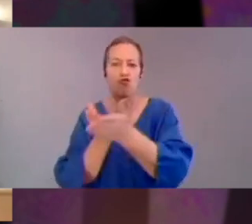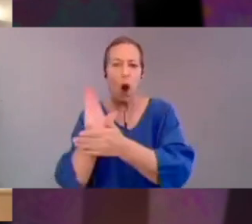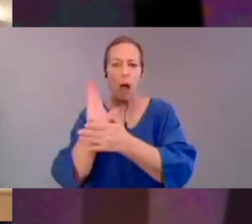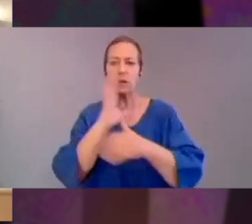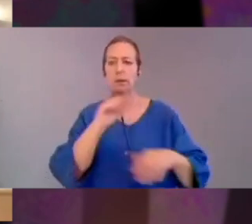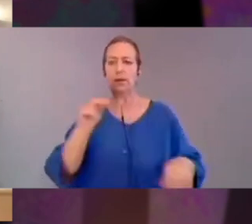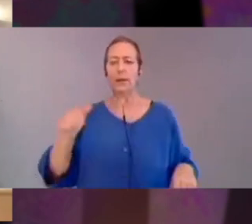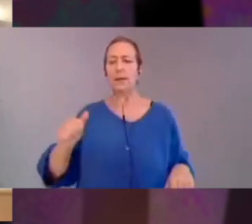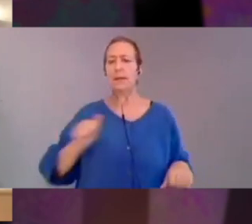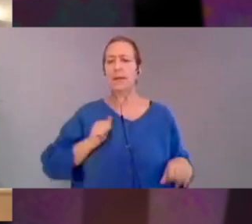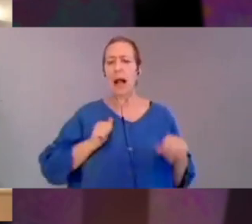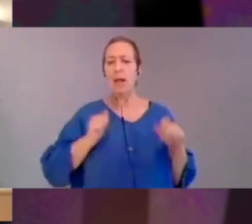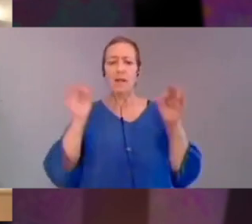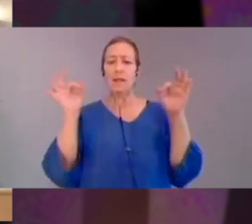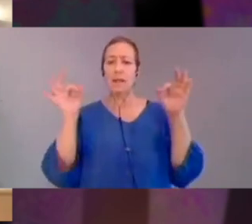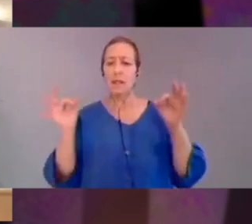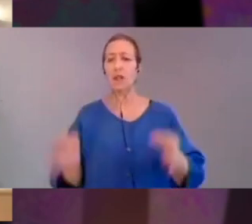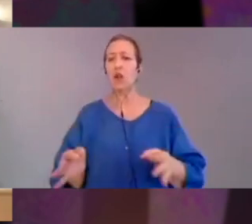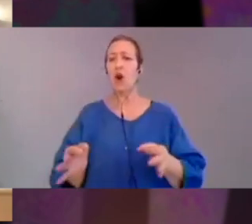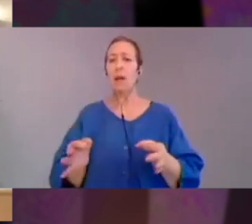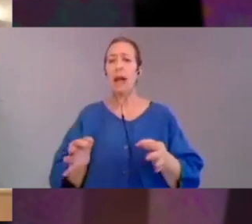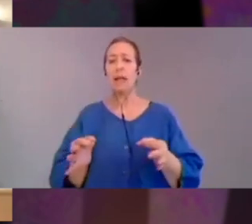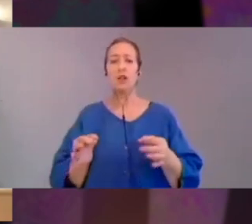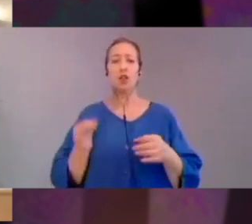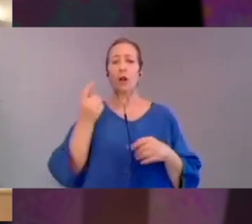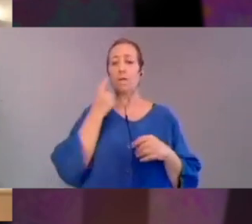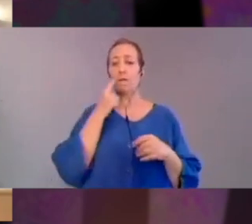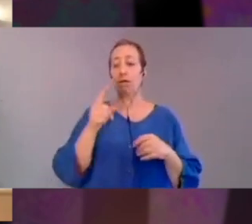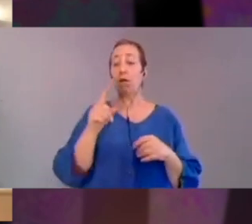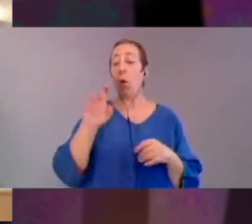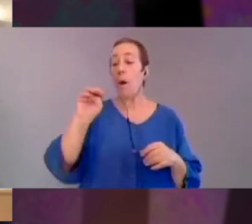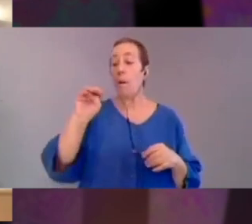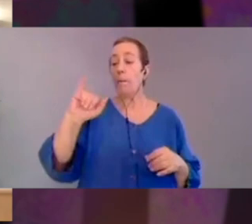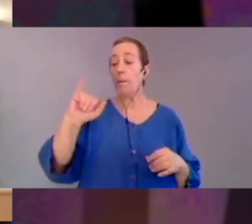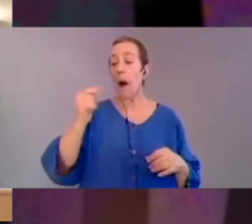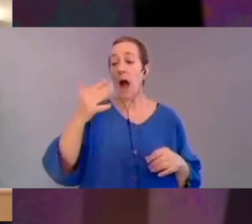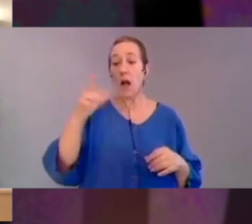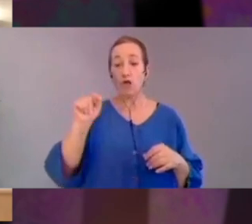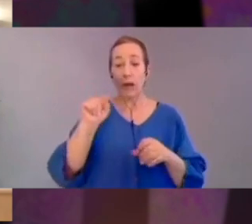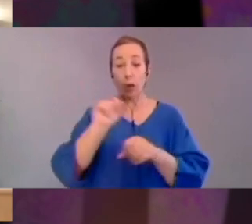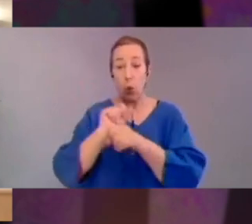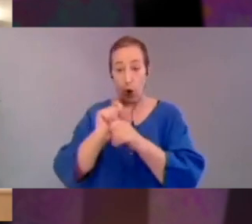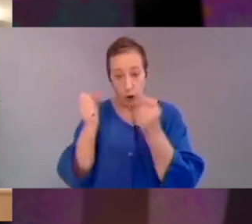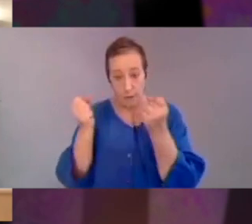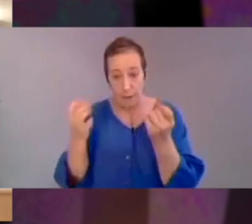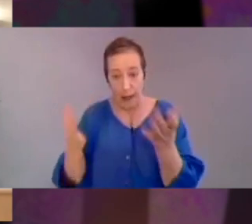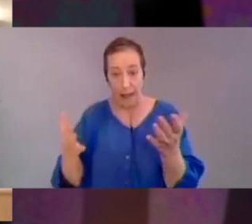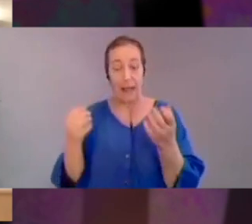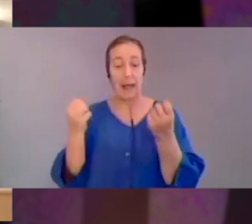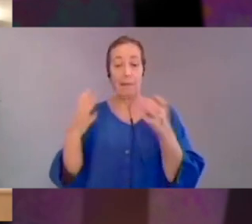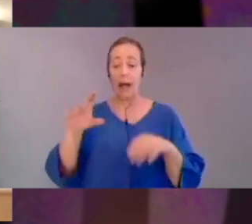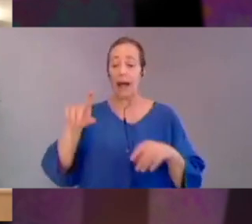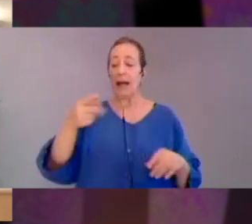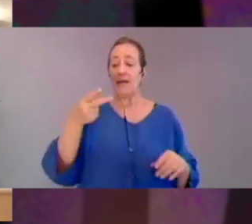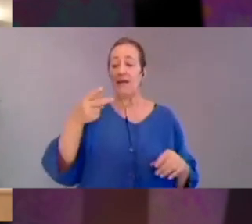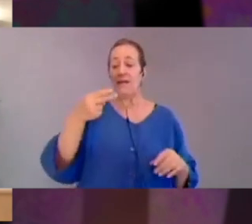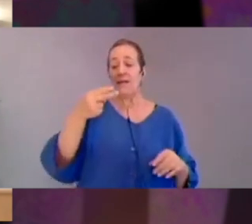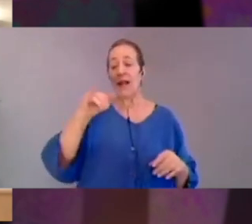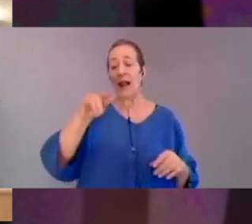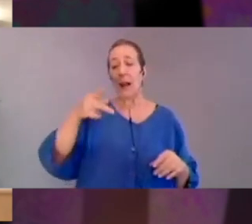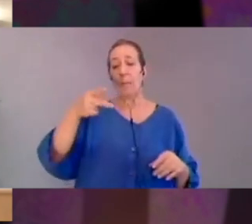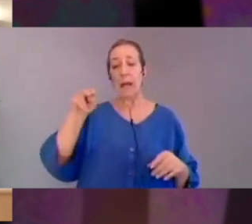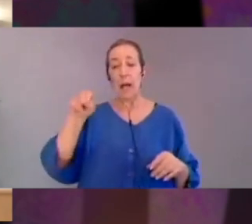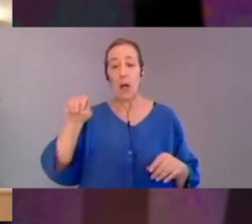of migrant workers, you know, a lot of Filipinos and Chinese and also